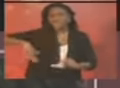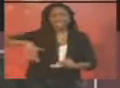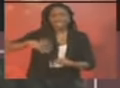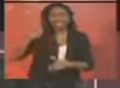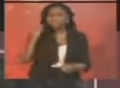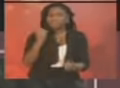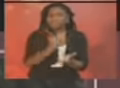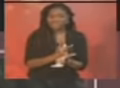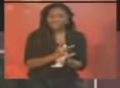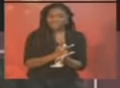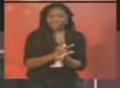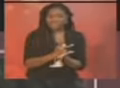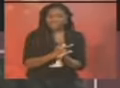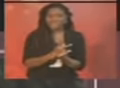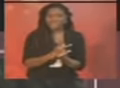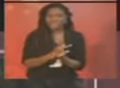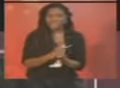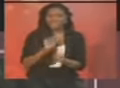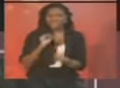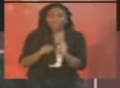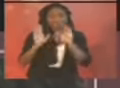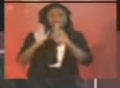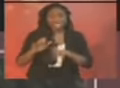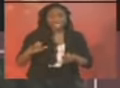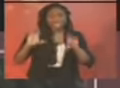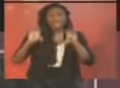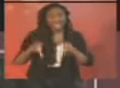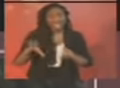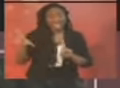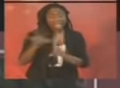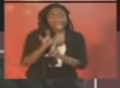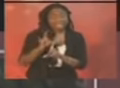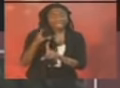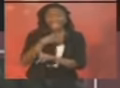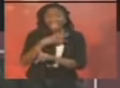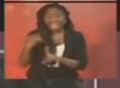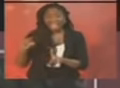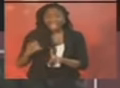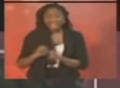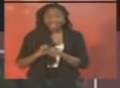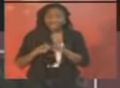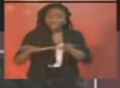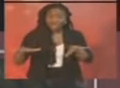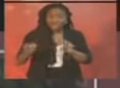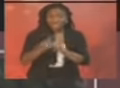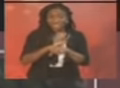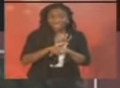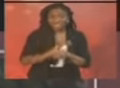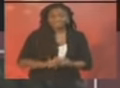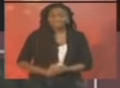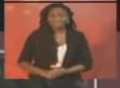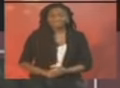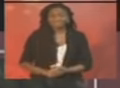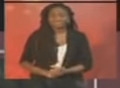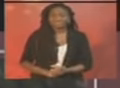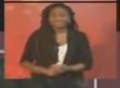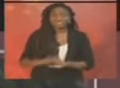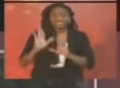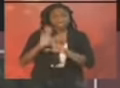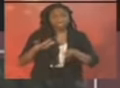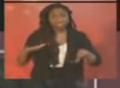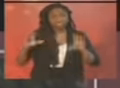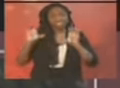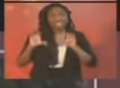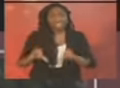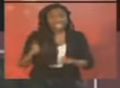still can be infectious and transfer the COVID-19. Missy is still significant.